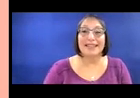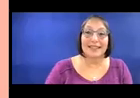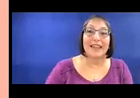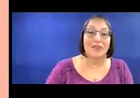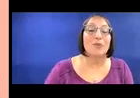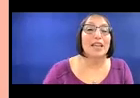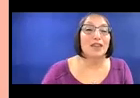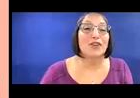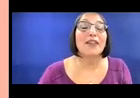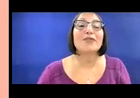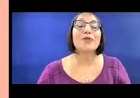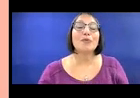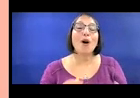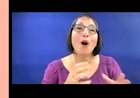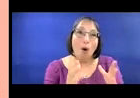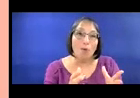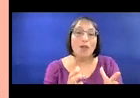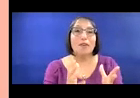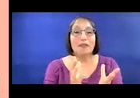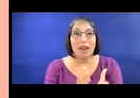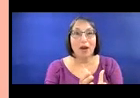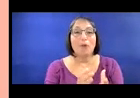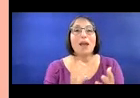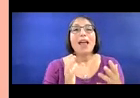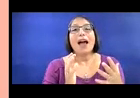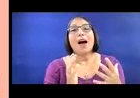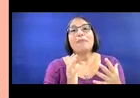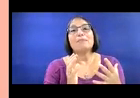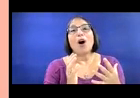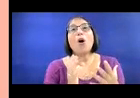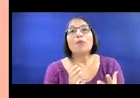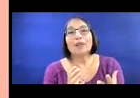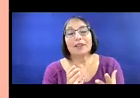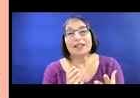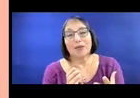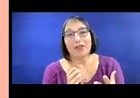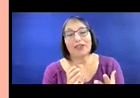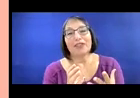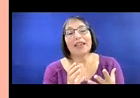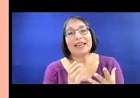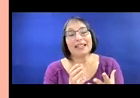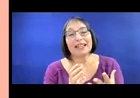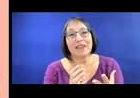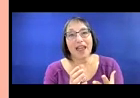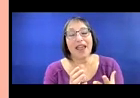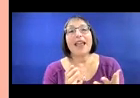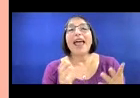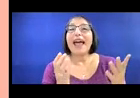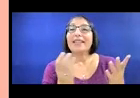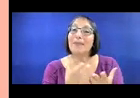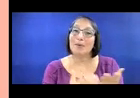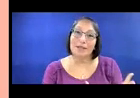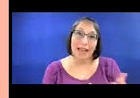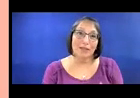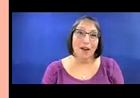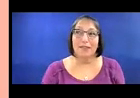is, is that they really get a chance to hone their video, hone the strategies that they need to convey, and